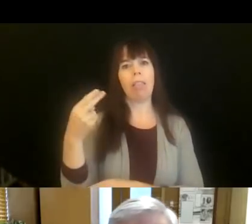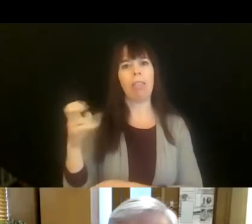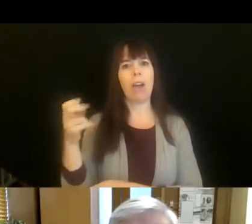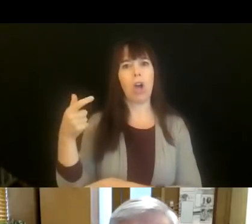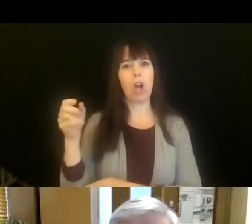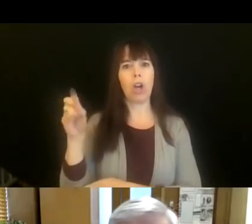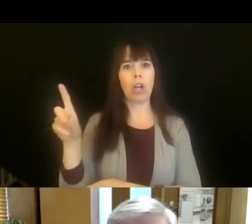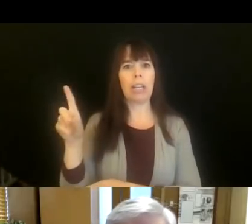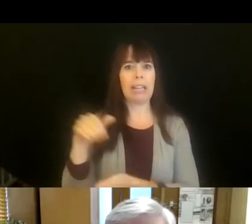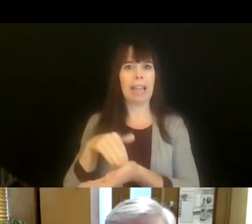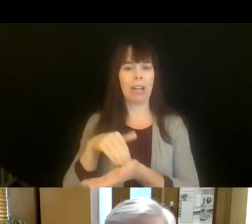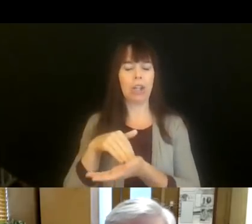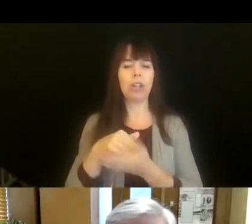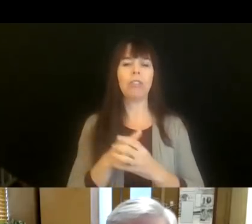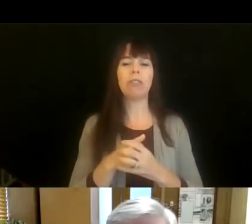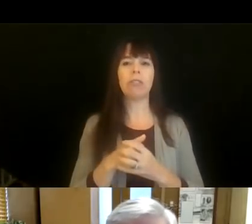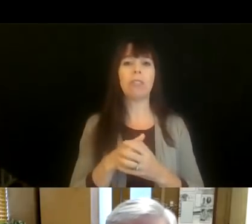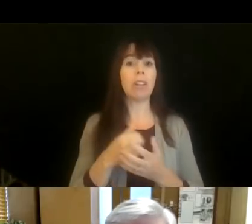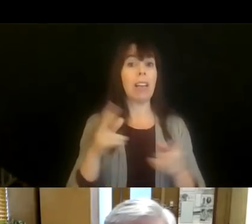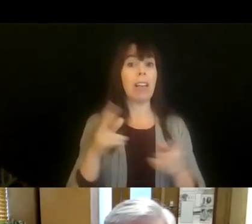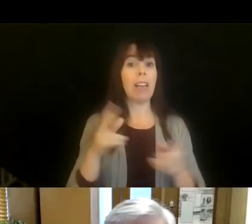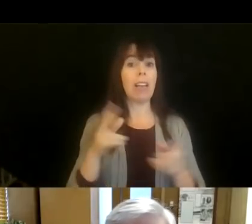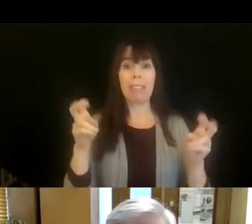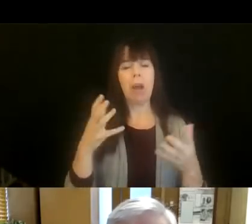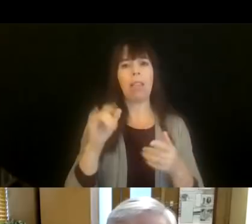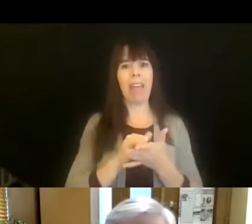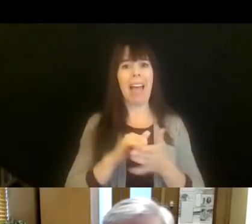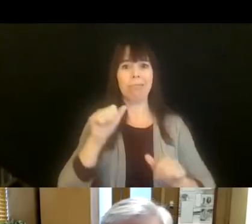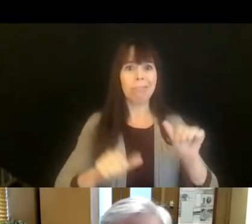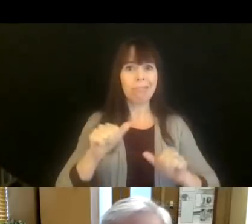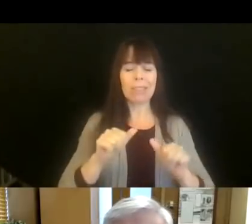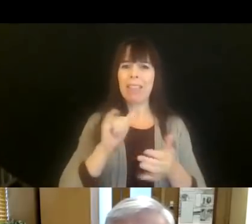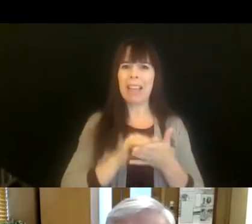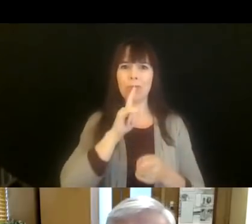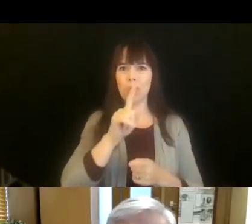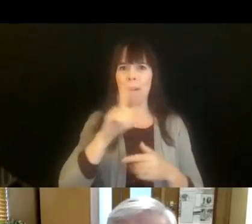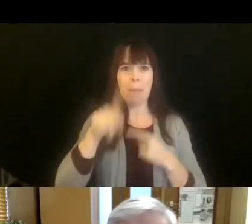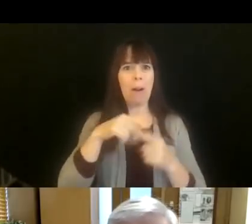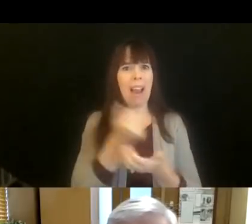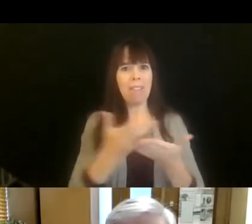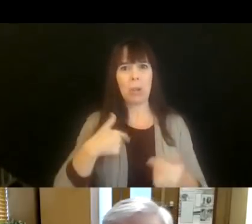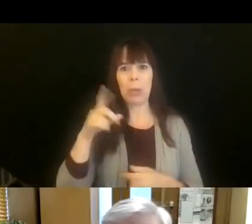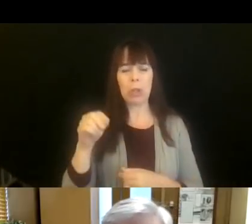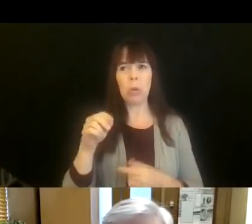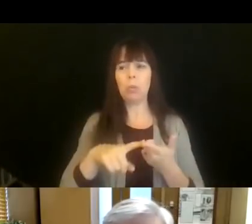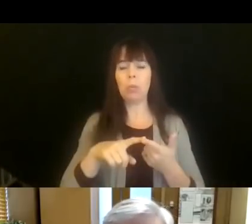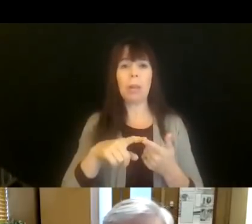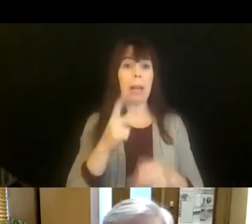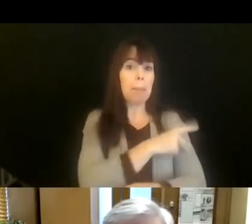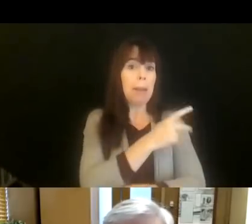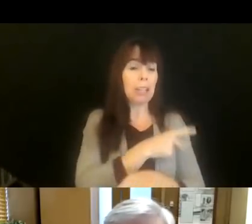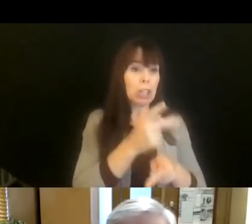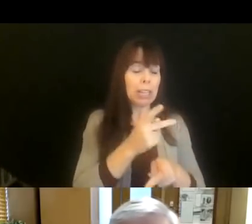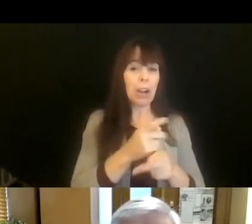of this book is that uncertainty is a core concept in all we do, from patient care to research to